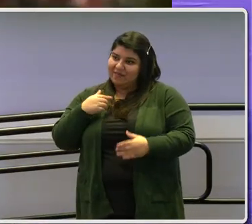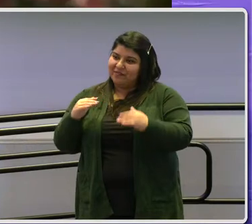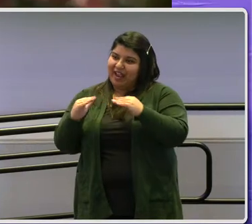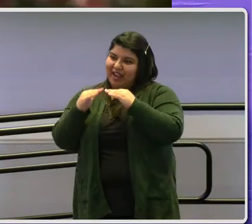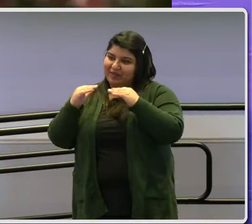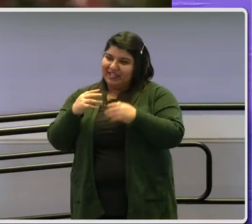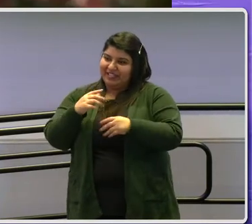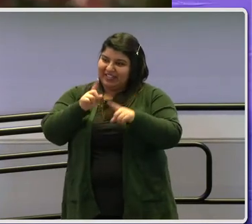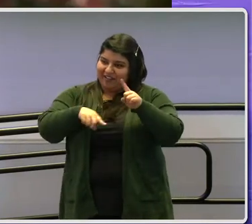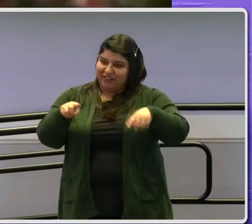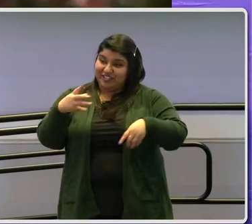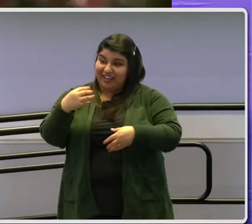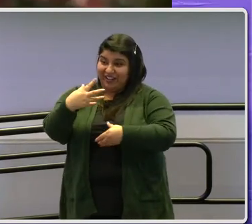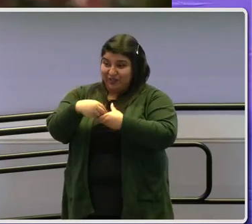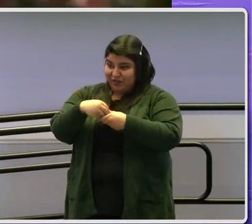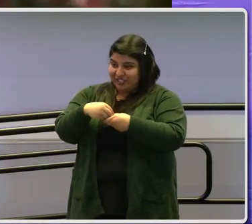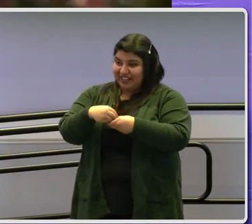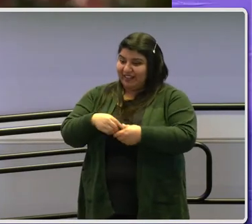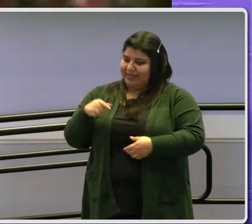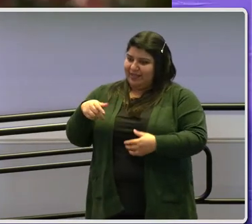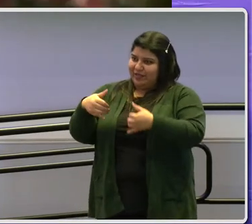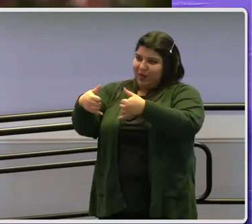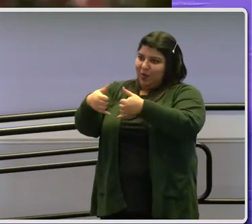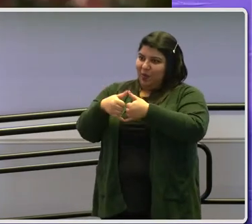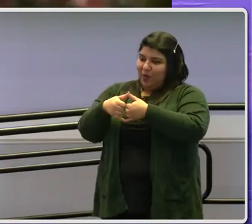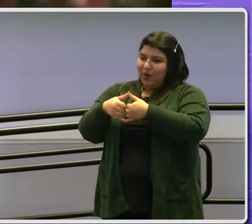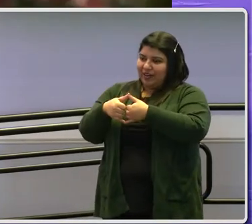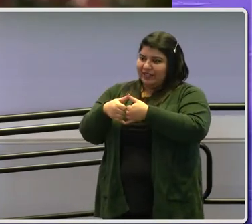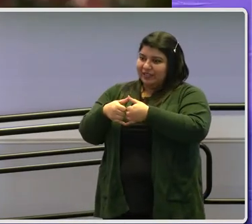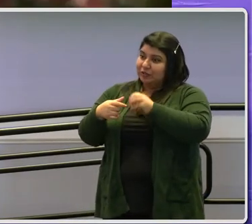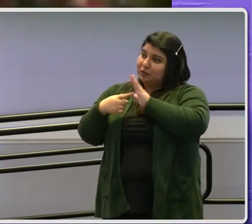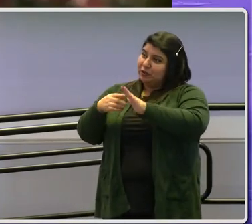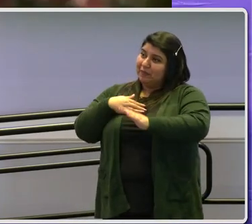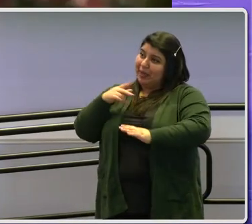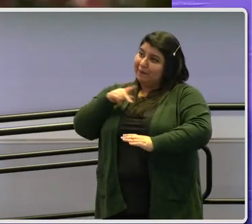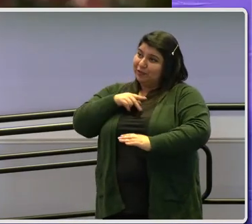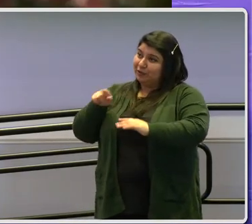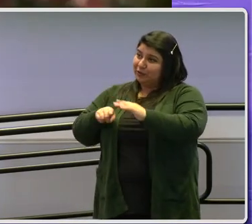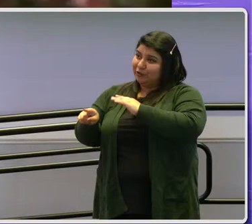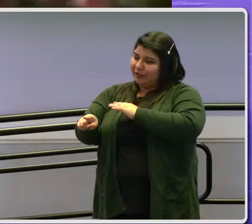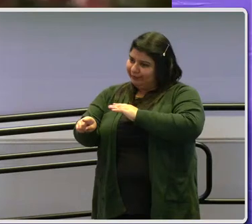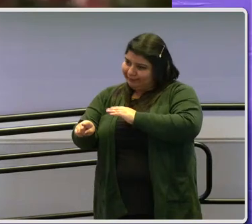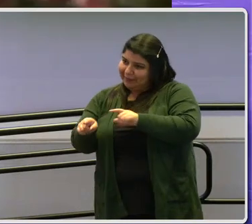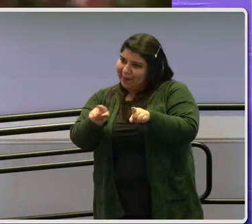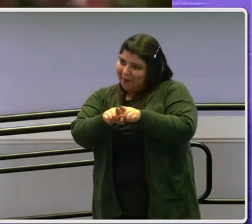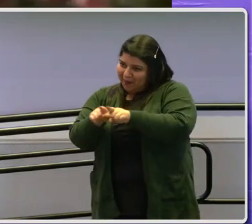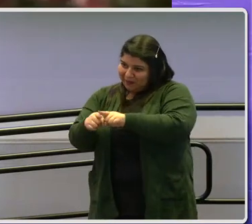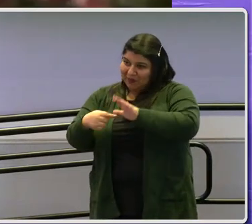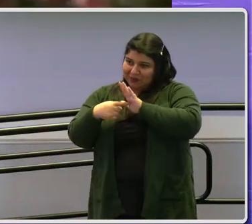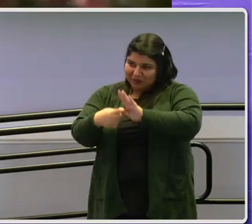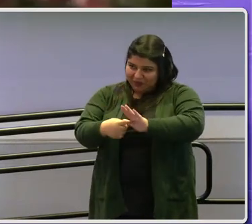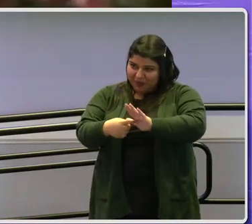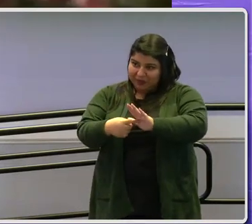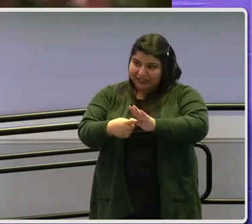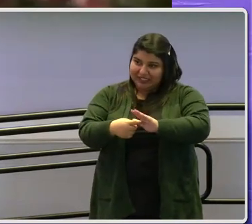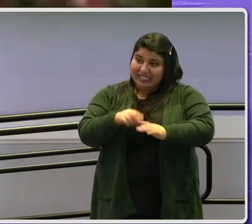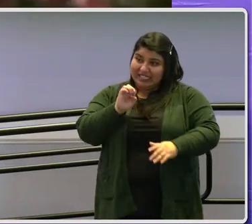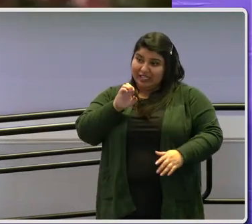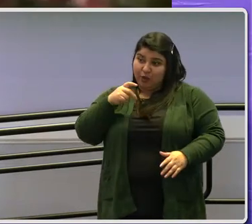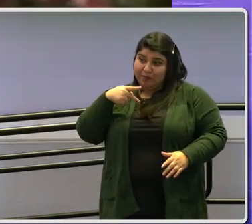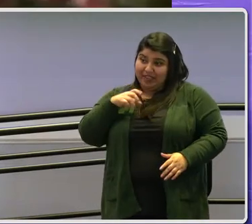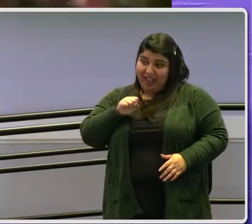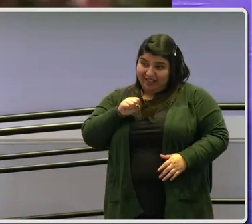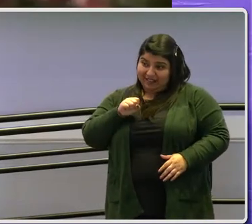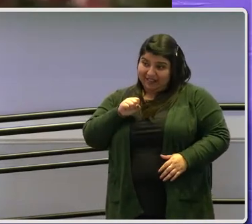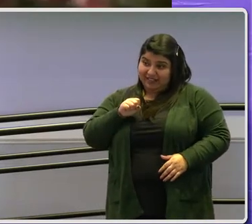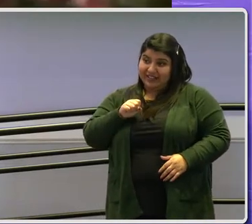diversity, and inclusion. This award doesn't just reflect my personal journey, but also the collective efforts of EOPS